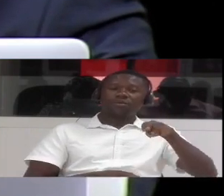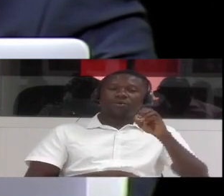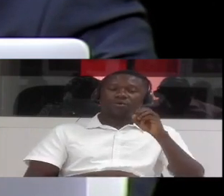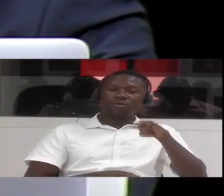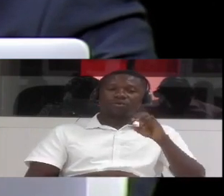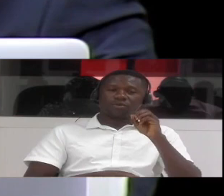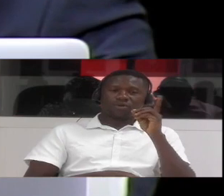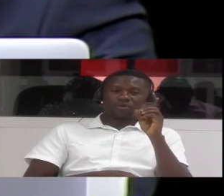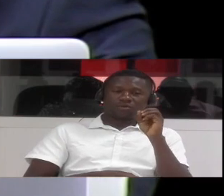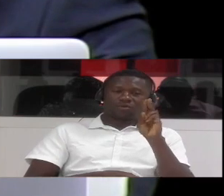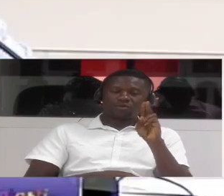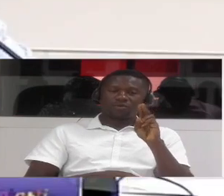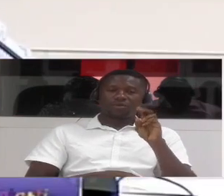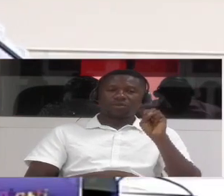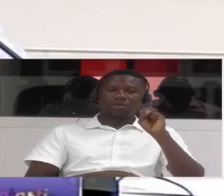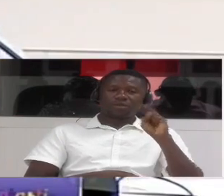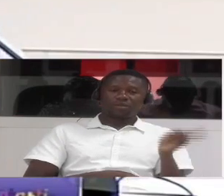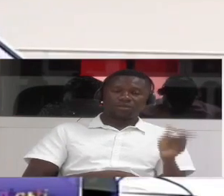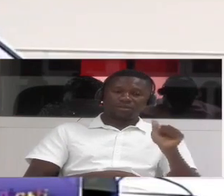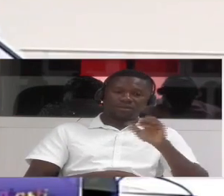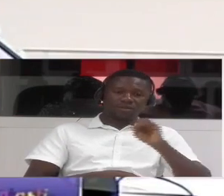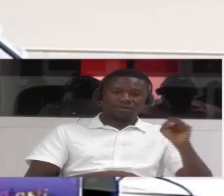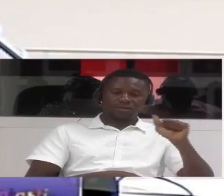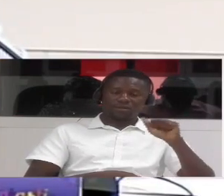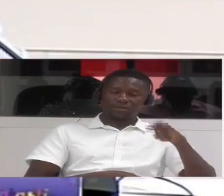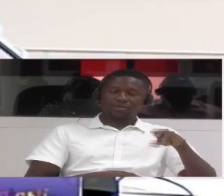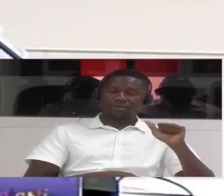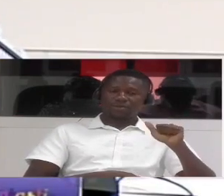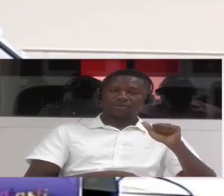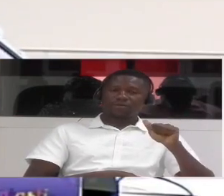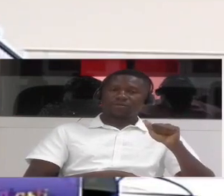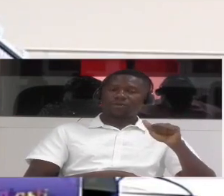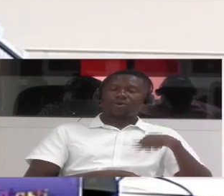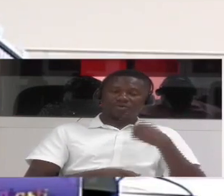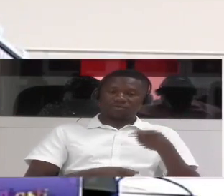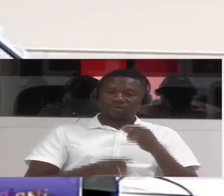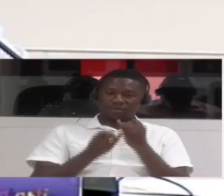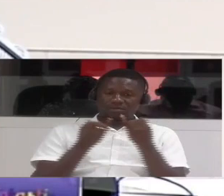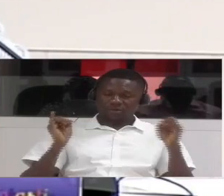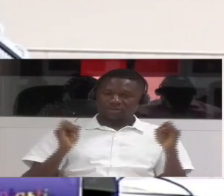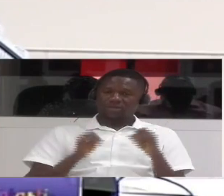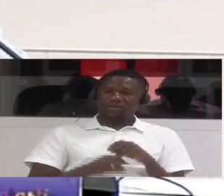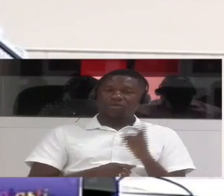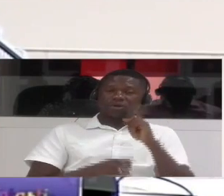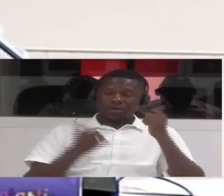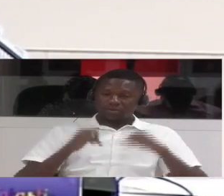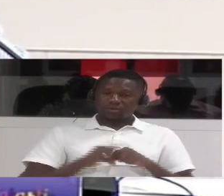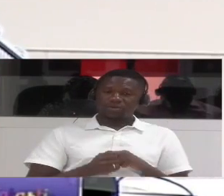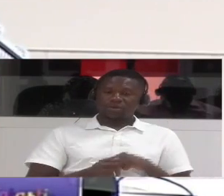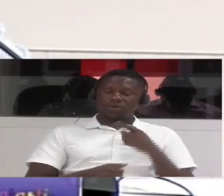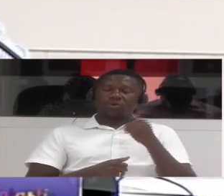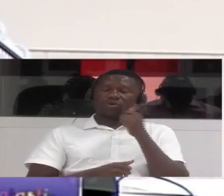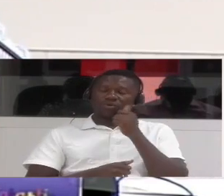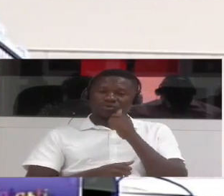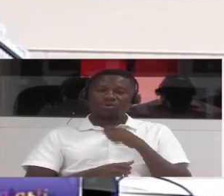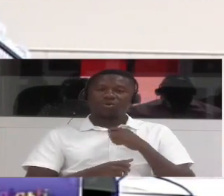Tell us about it. He was arrested and then also assaulted by police at Kanefing Estate.